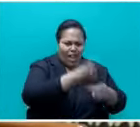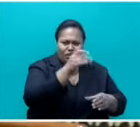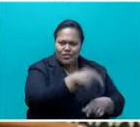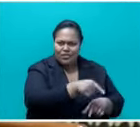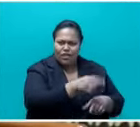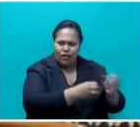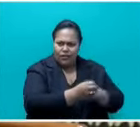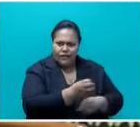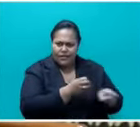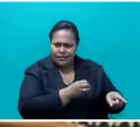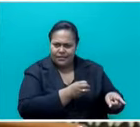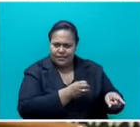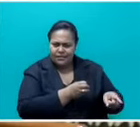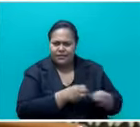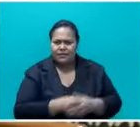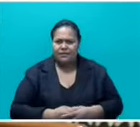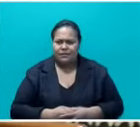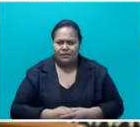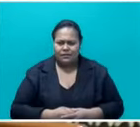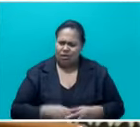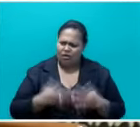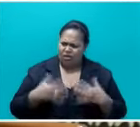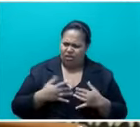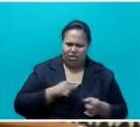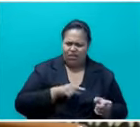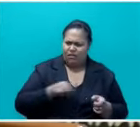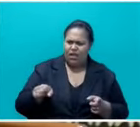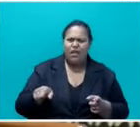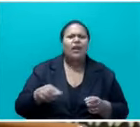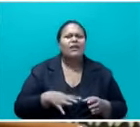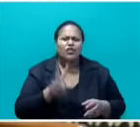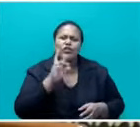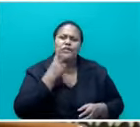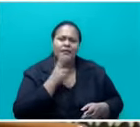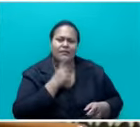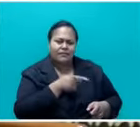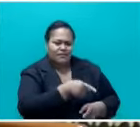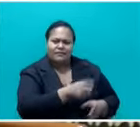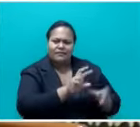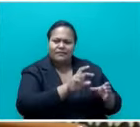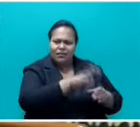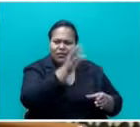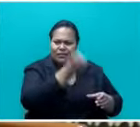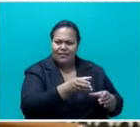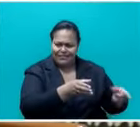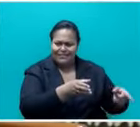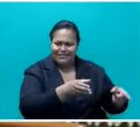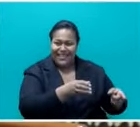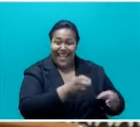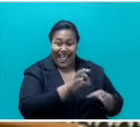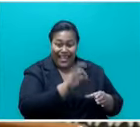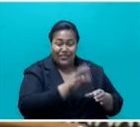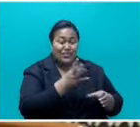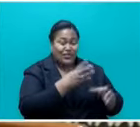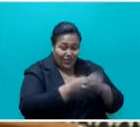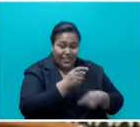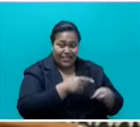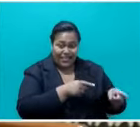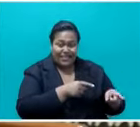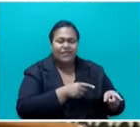as well as members of parliament is alarming. Why? Because the investigation and cases instituted on the basis of these